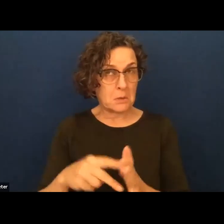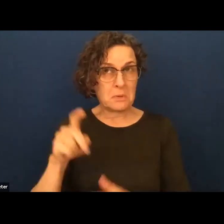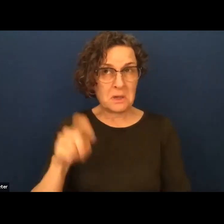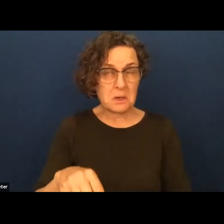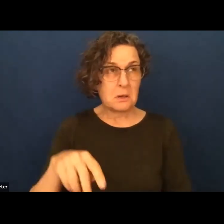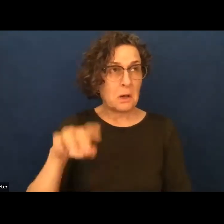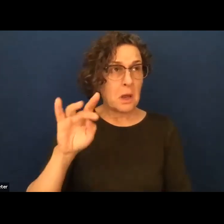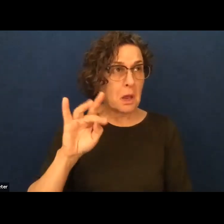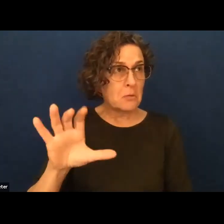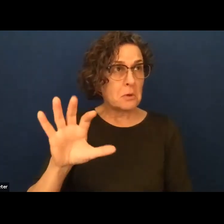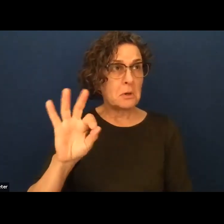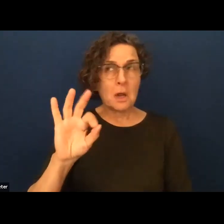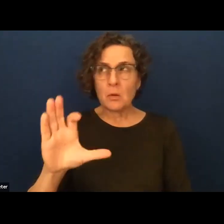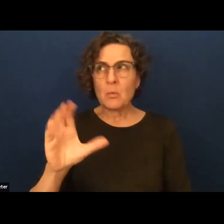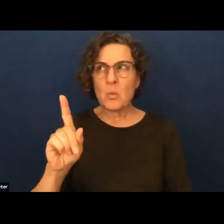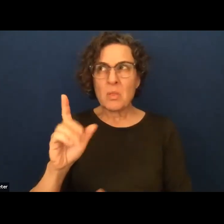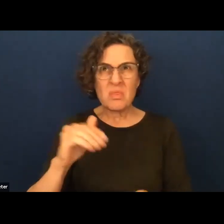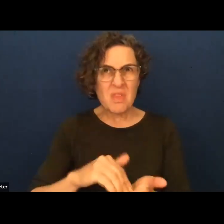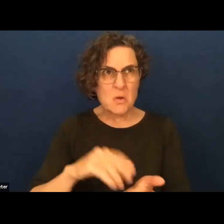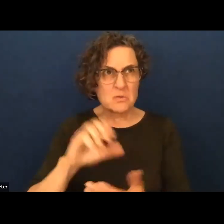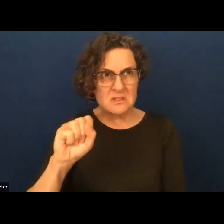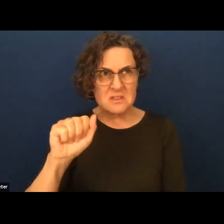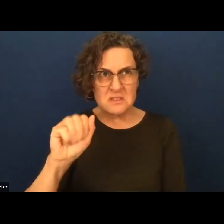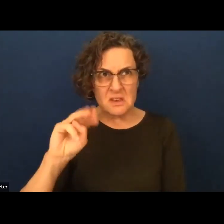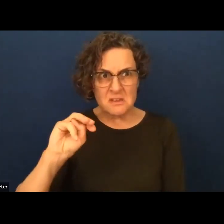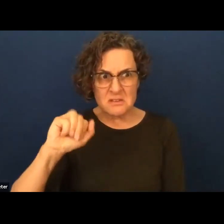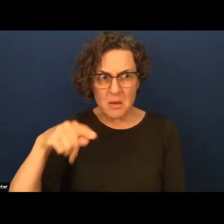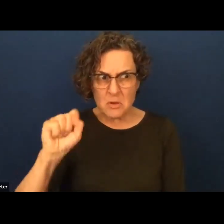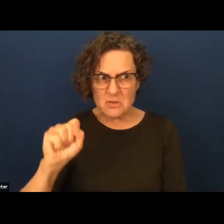800, 900, 1,000 samples?